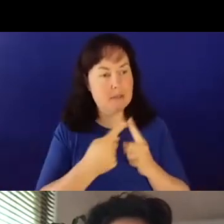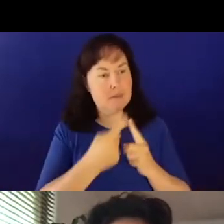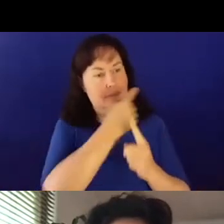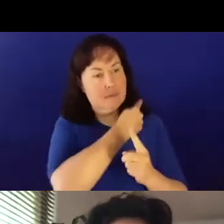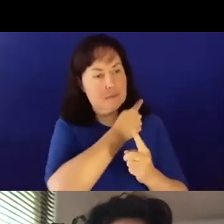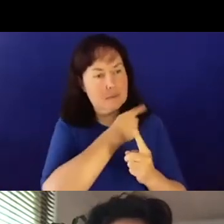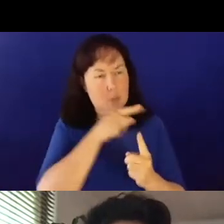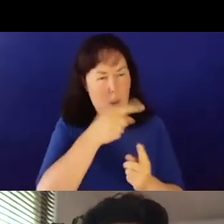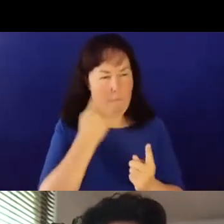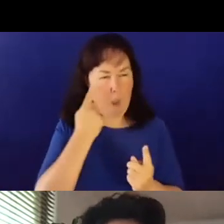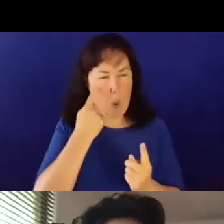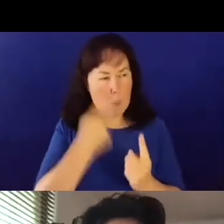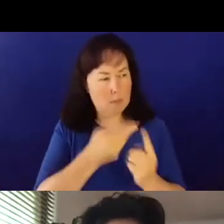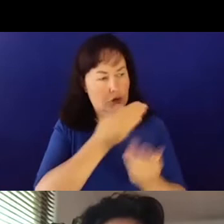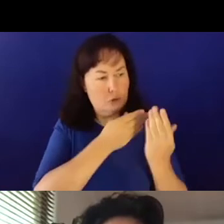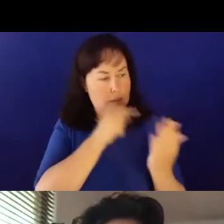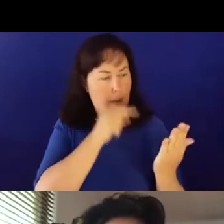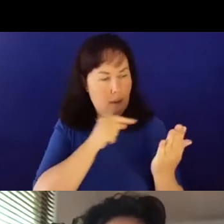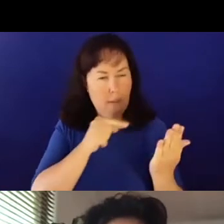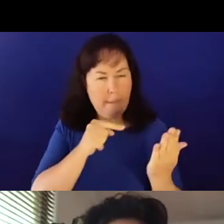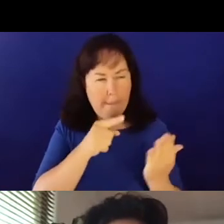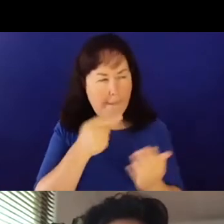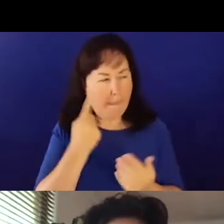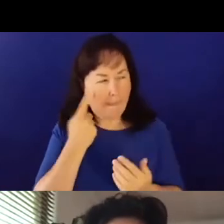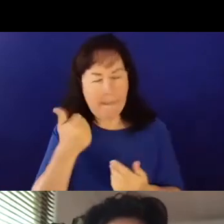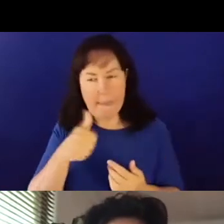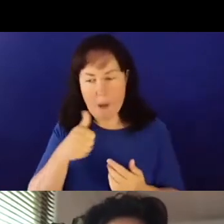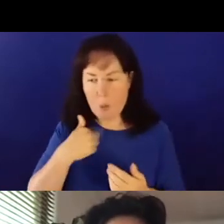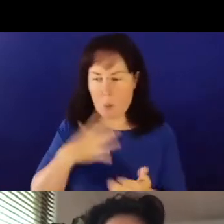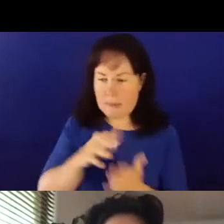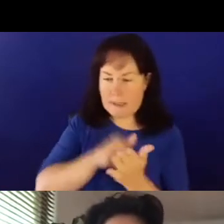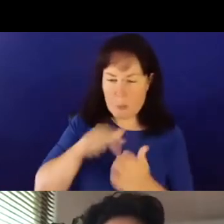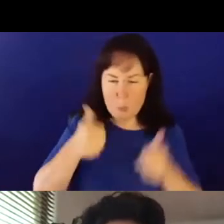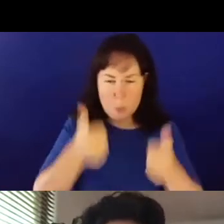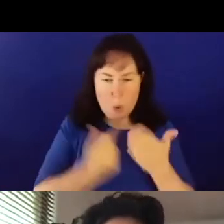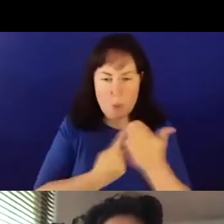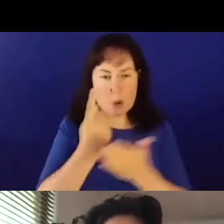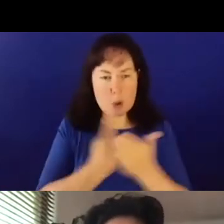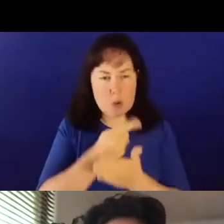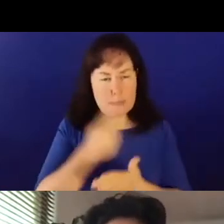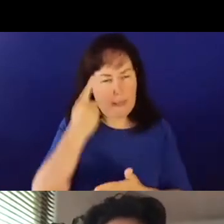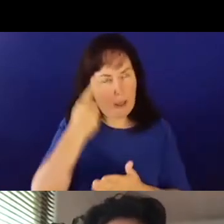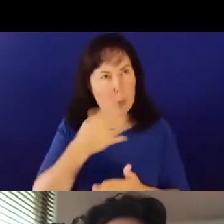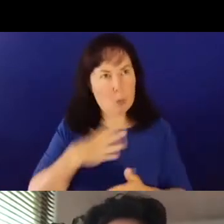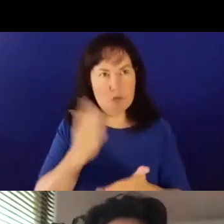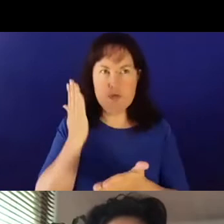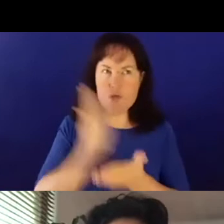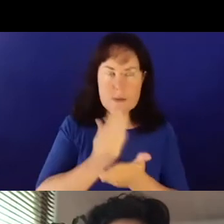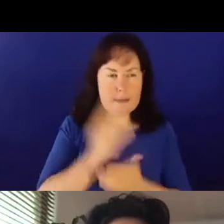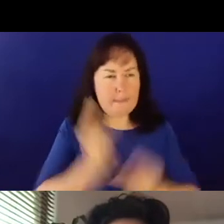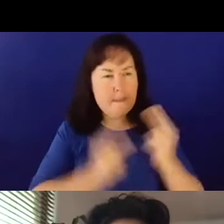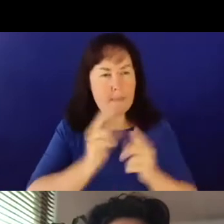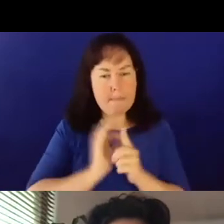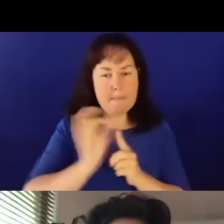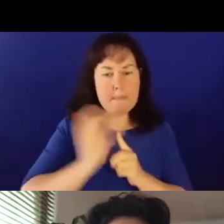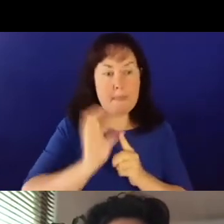different take on that, and I want to take this opportunity and really develop further if you progress into the